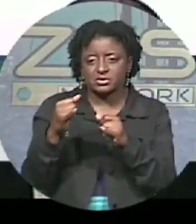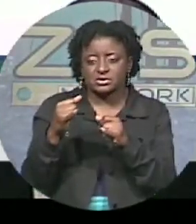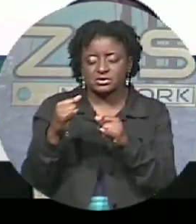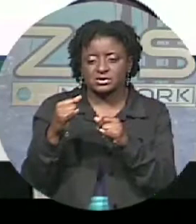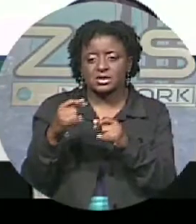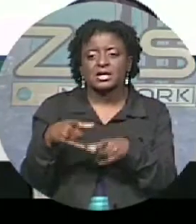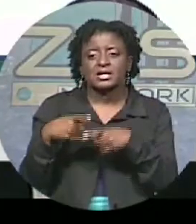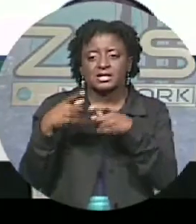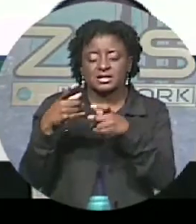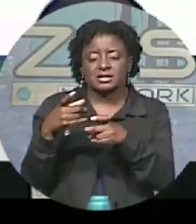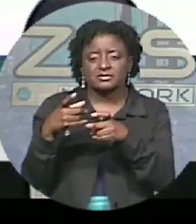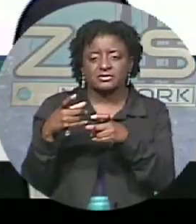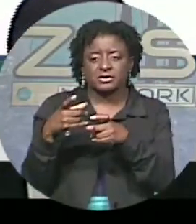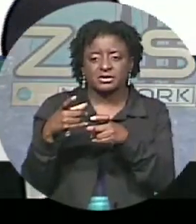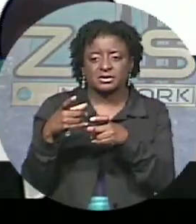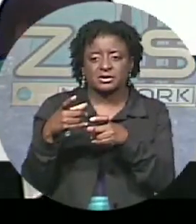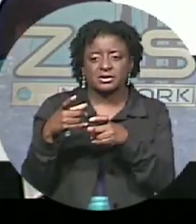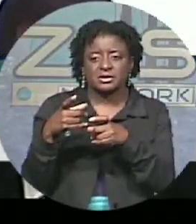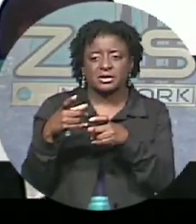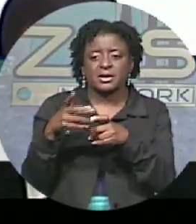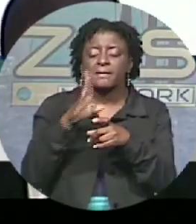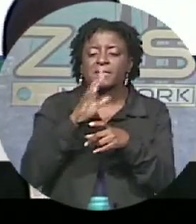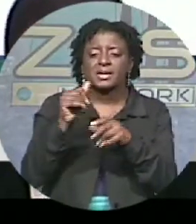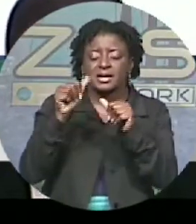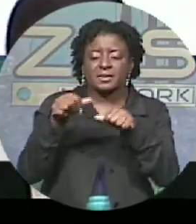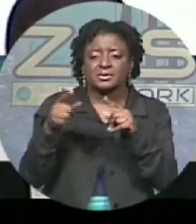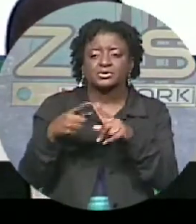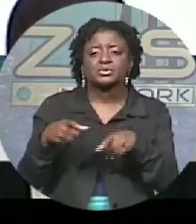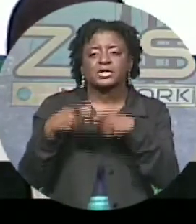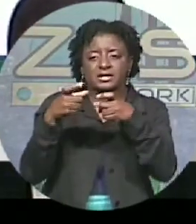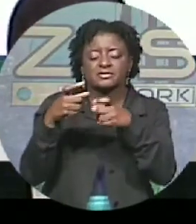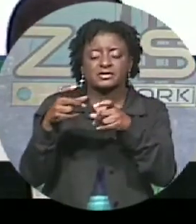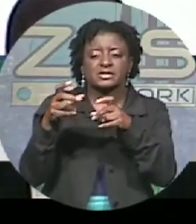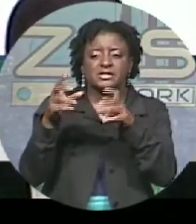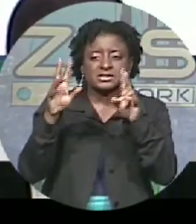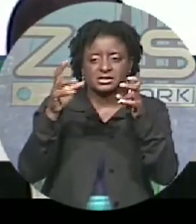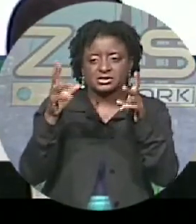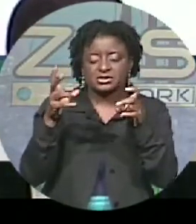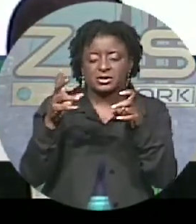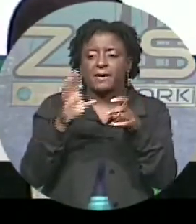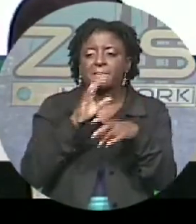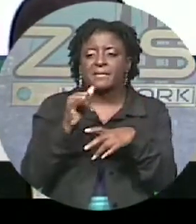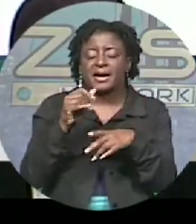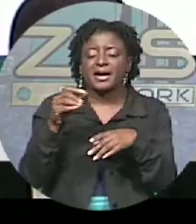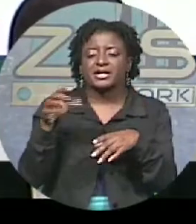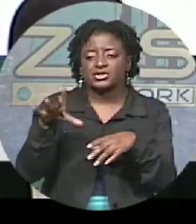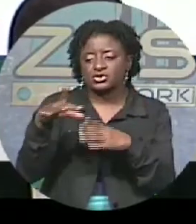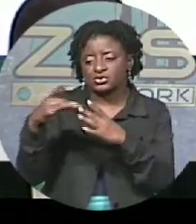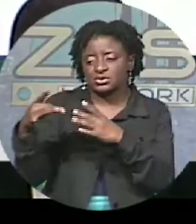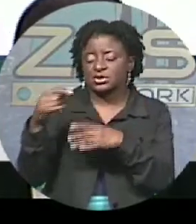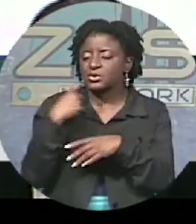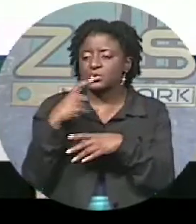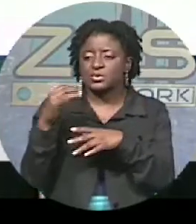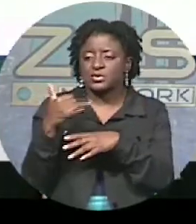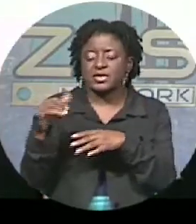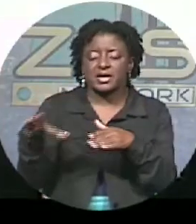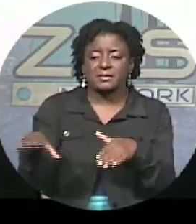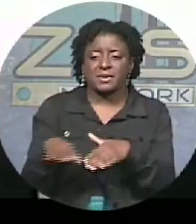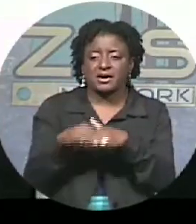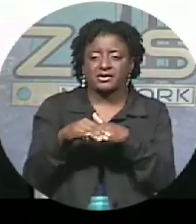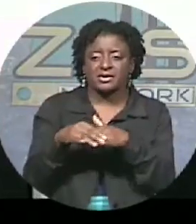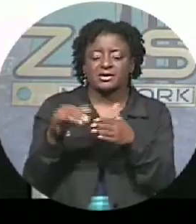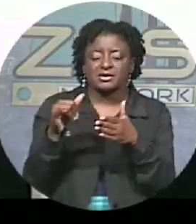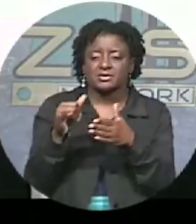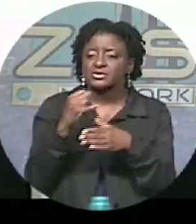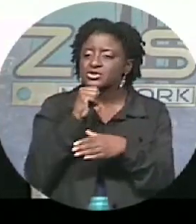to marry. That makes no sense. And with the greatest respect, it is a false paradigm, a false dilemma to say